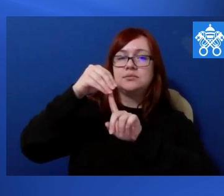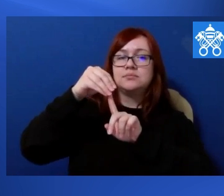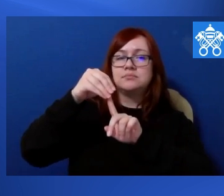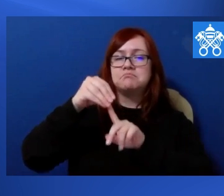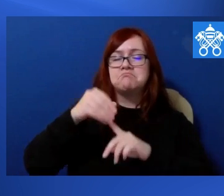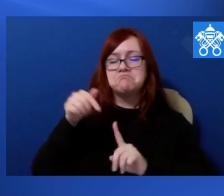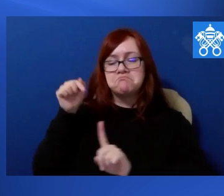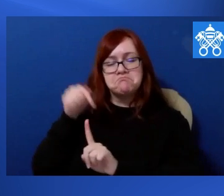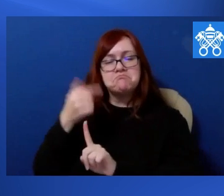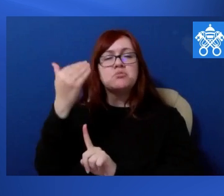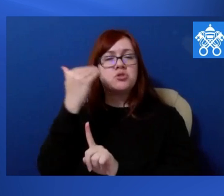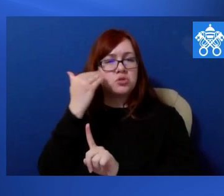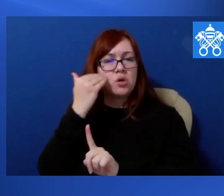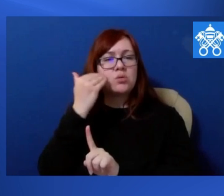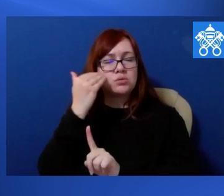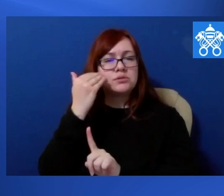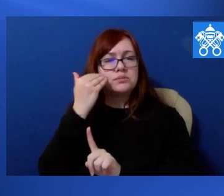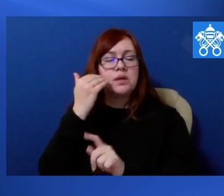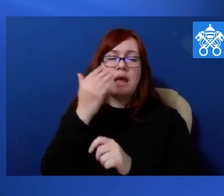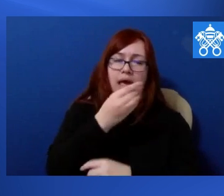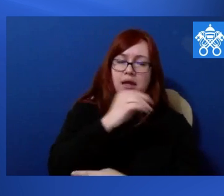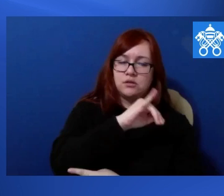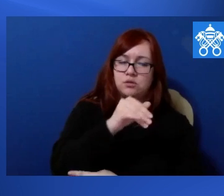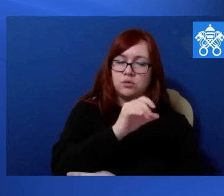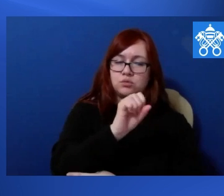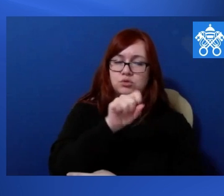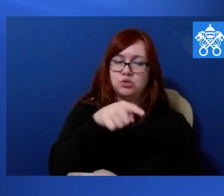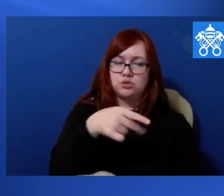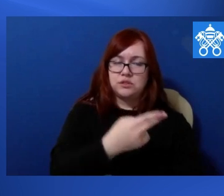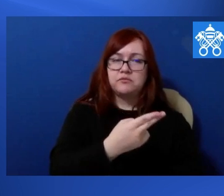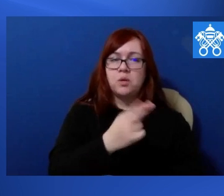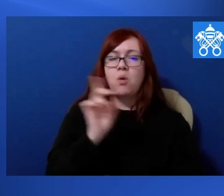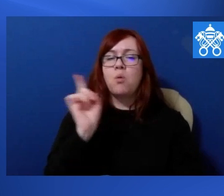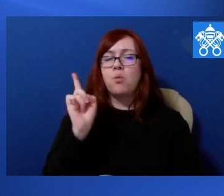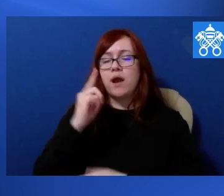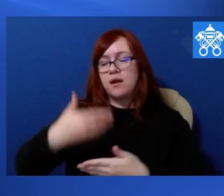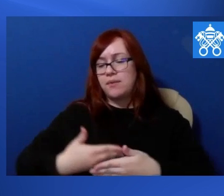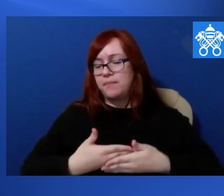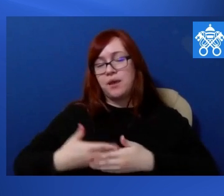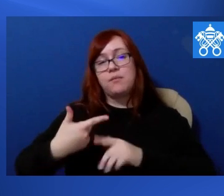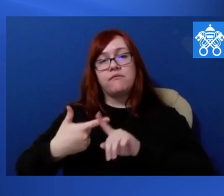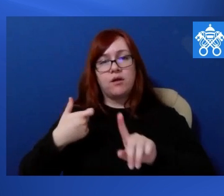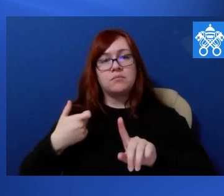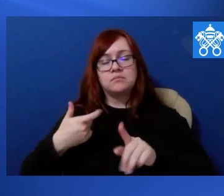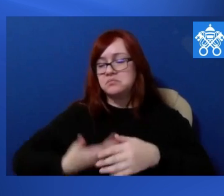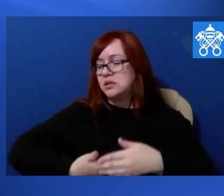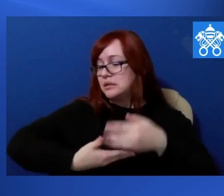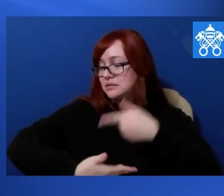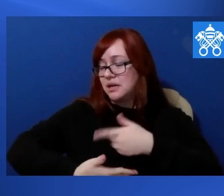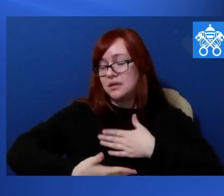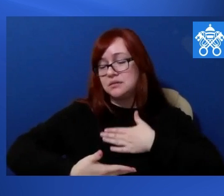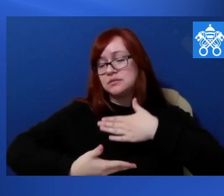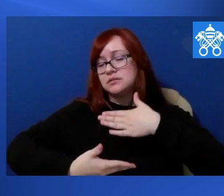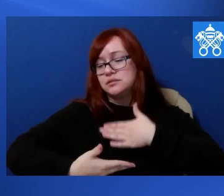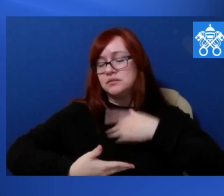knows. She alone knows, along with Joseph, where that child comes from, and yet he's there, he's breathing, he's crying,